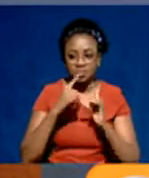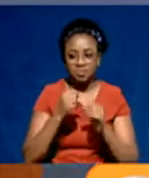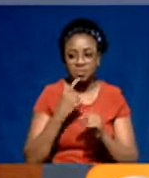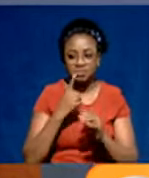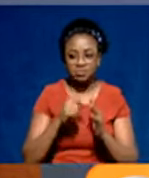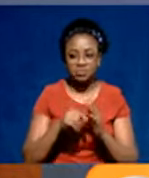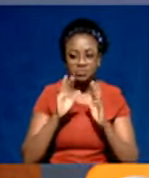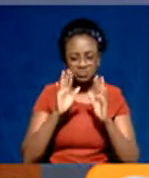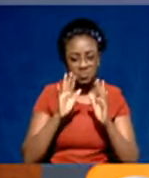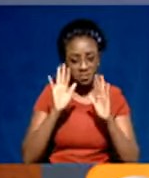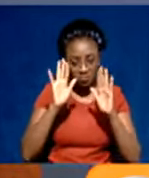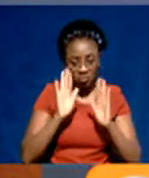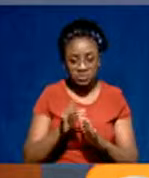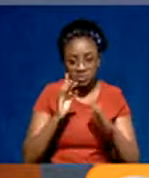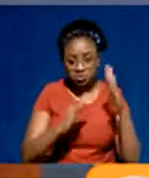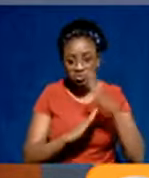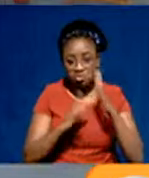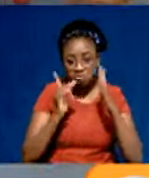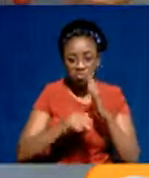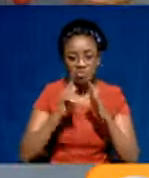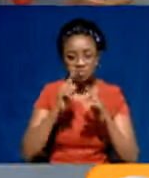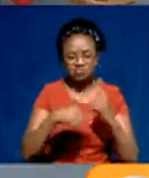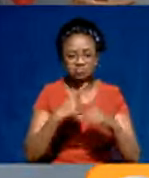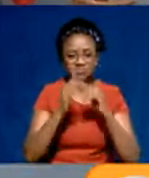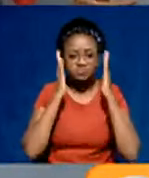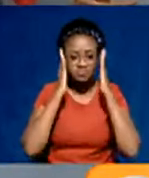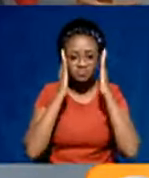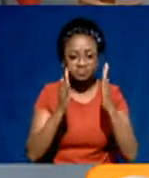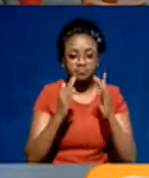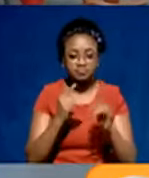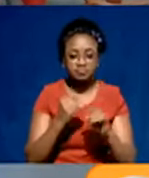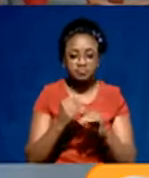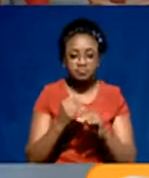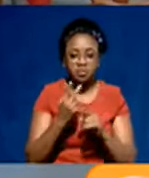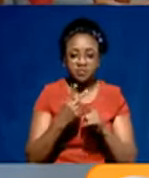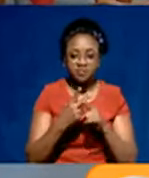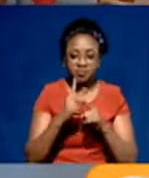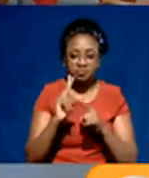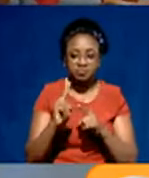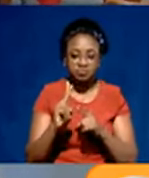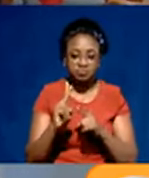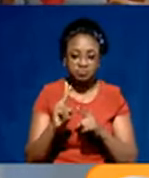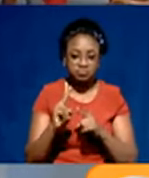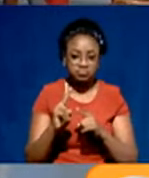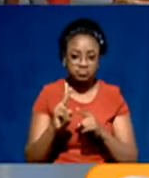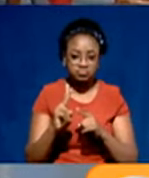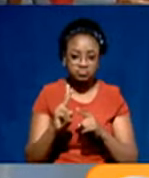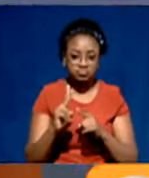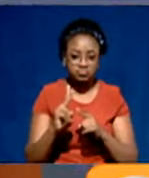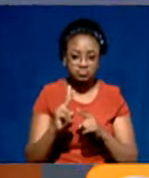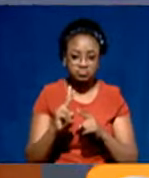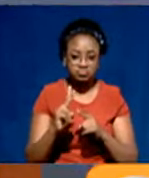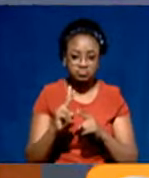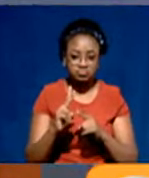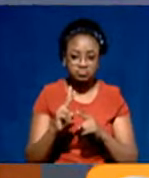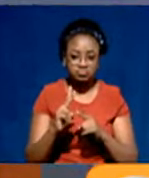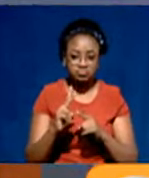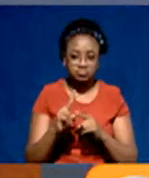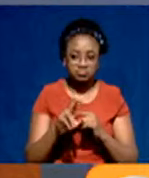in Form 2, after all those problems, Vincent Atea promised to take over from